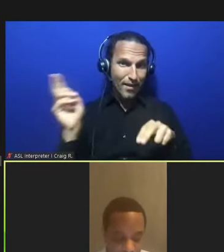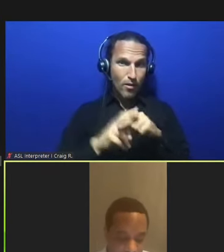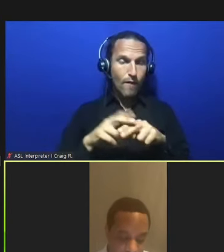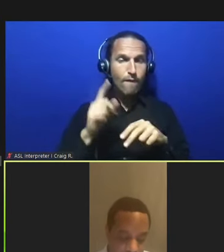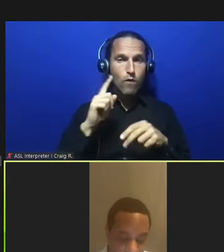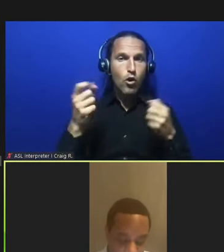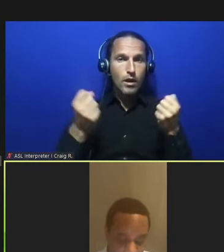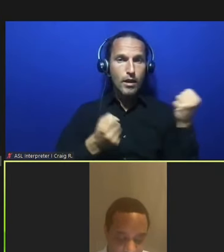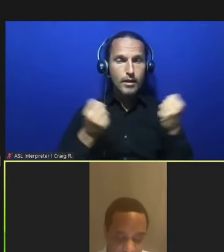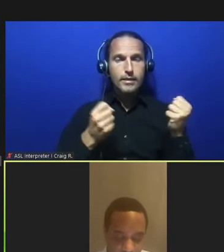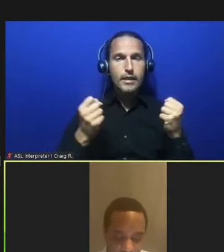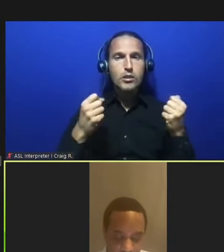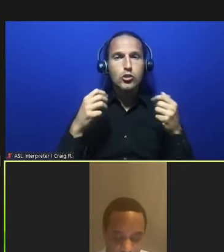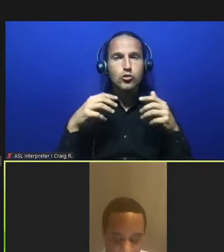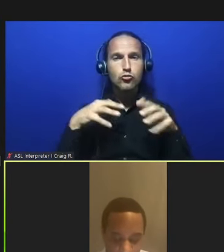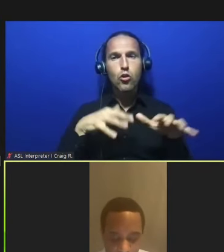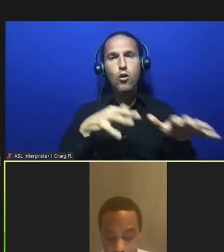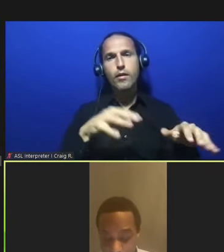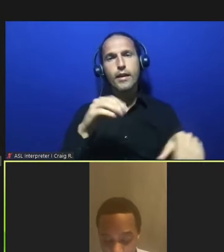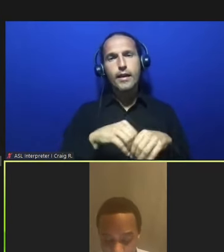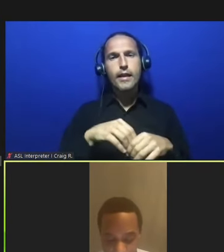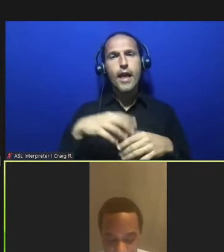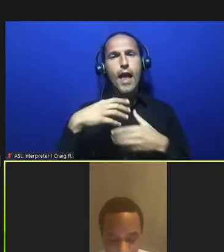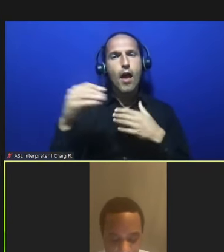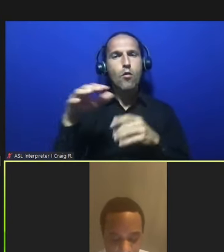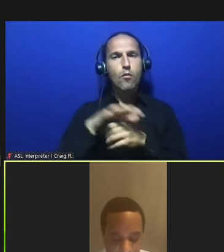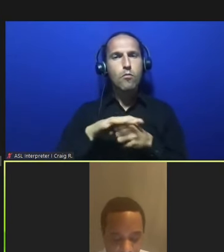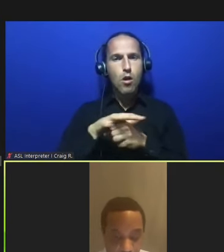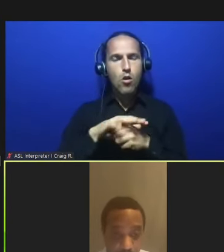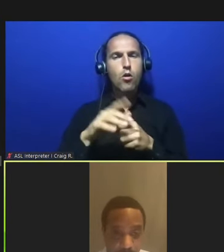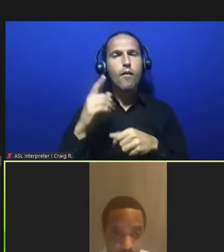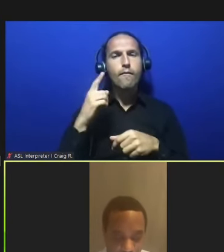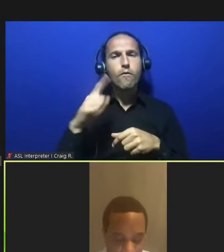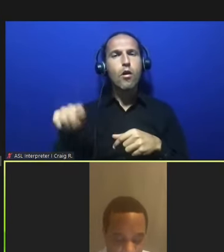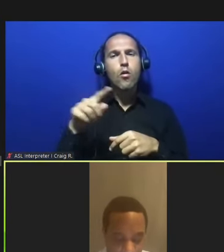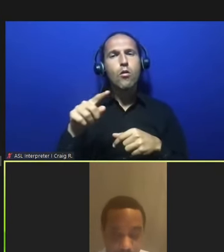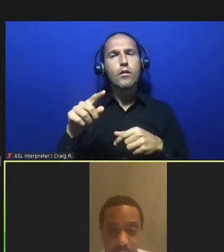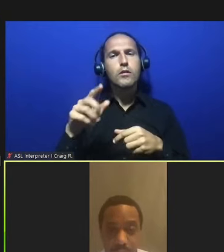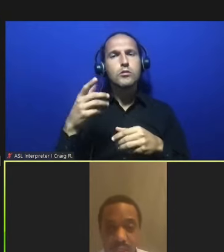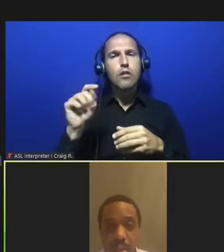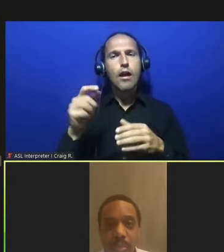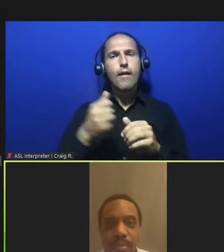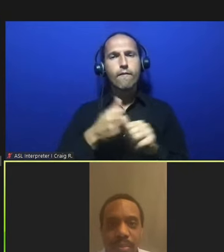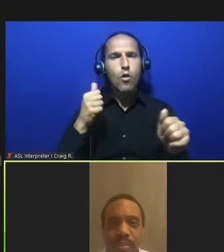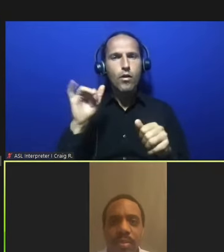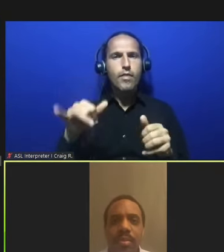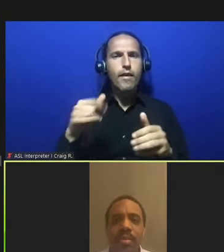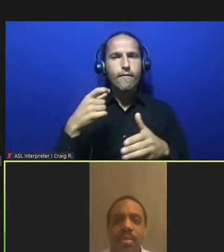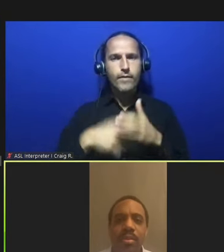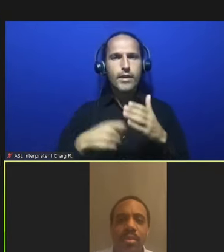vehicular congestion in the outer boroughs from suburban commuters trying to avoid the congestion fee. Thank you.